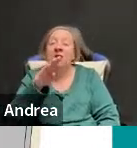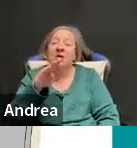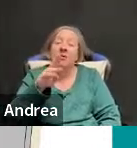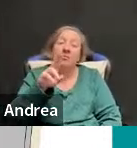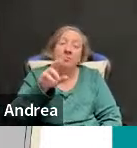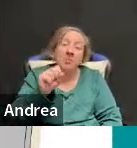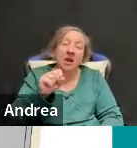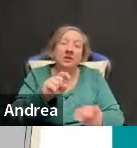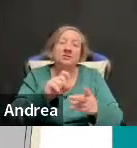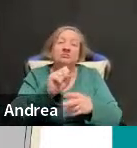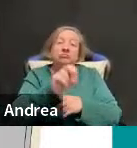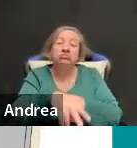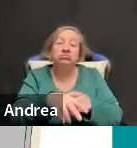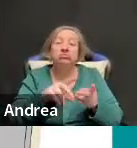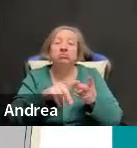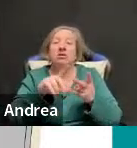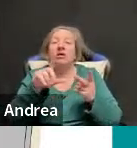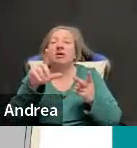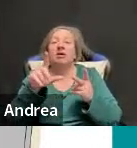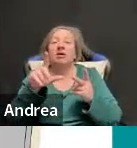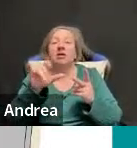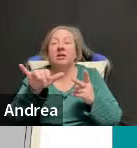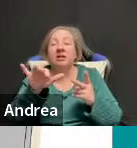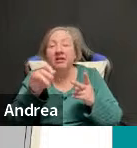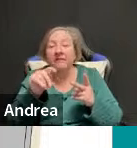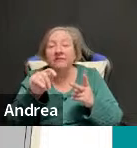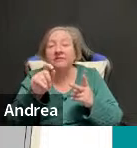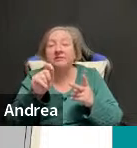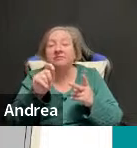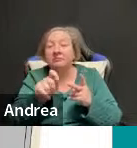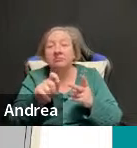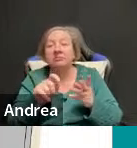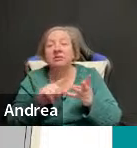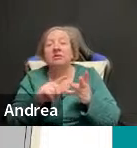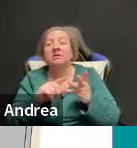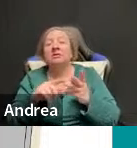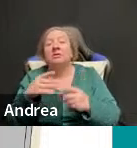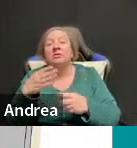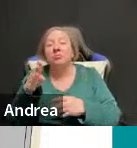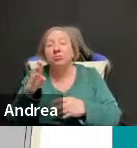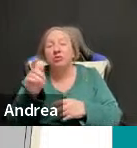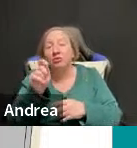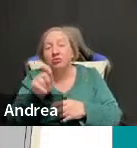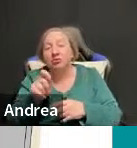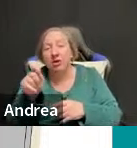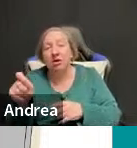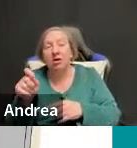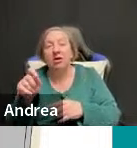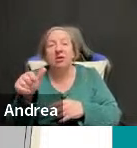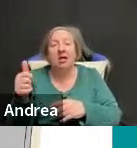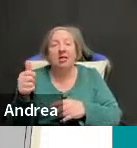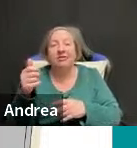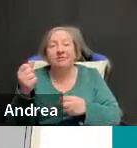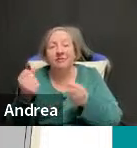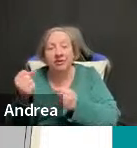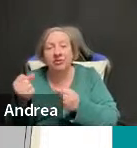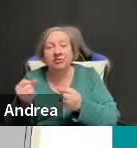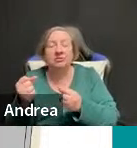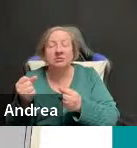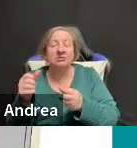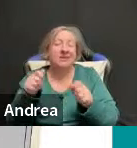then the blue dot, which is any sort of vehicles. And there's a lot of way to manage that curb space, whether it's